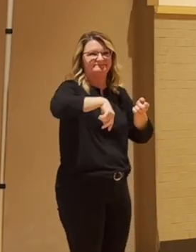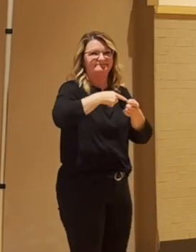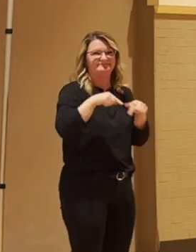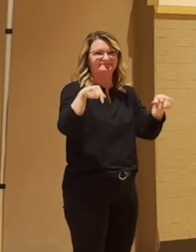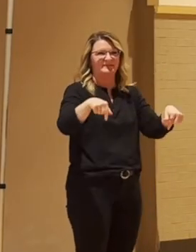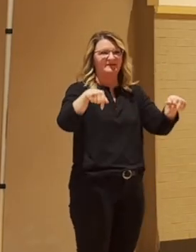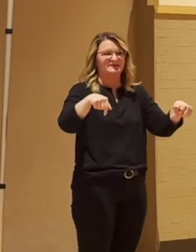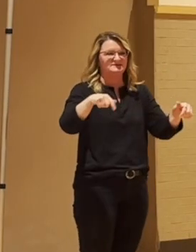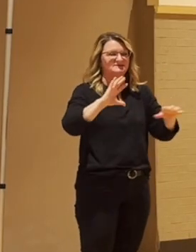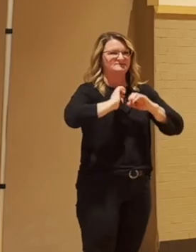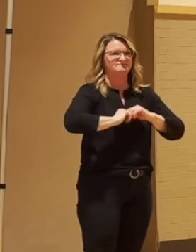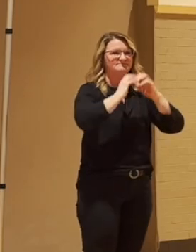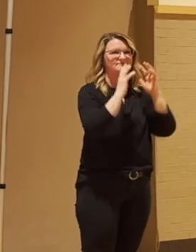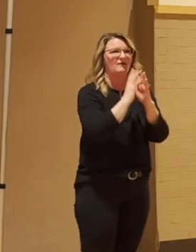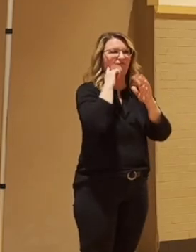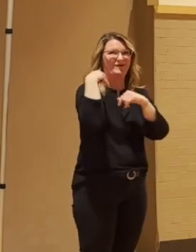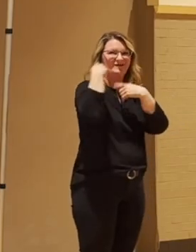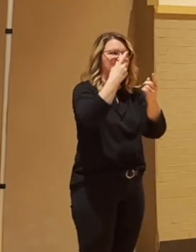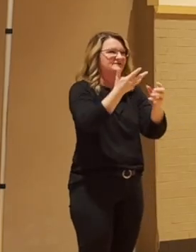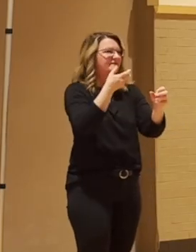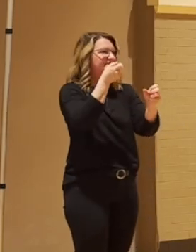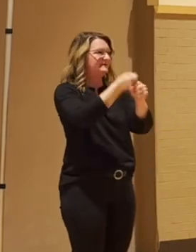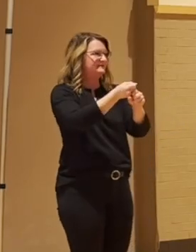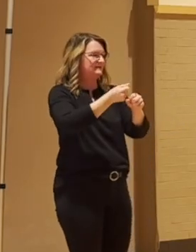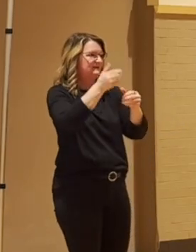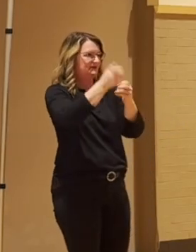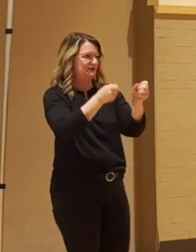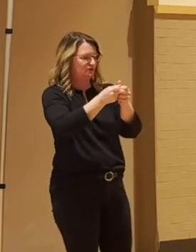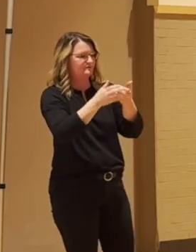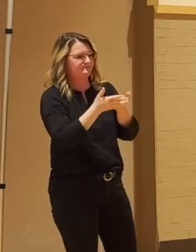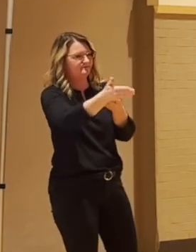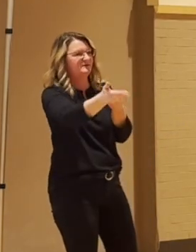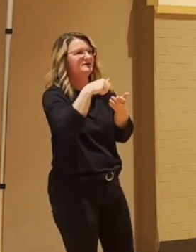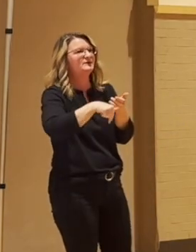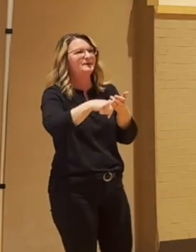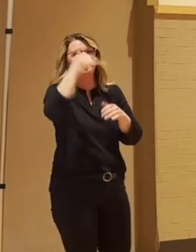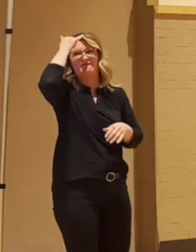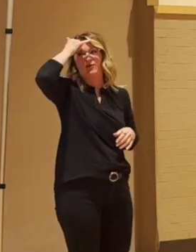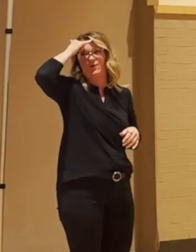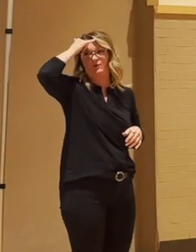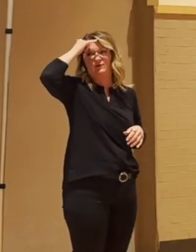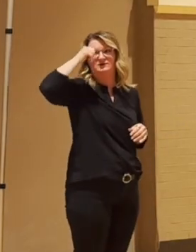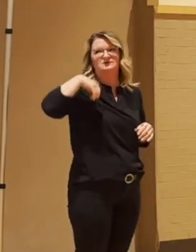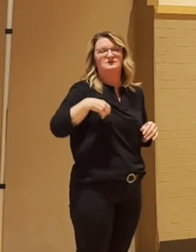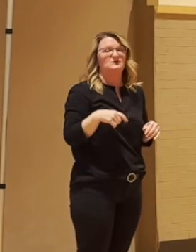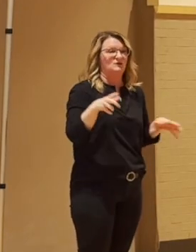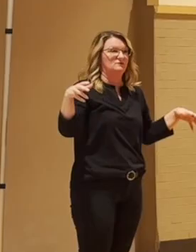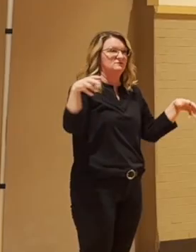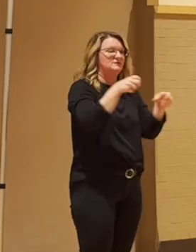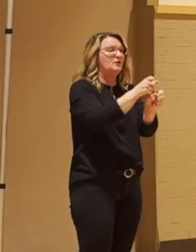this initiative that's going to be going on for the next 15 years here in the city of Buffalo. So just to give a